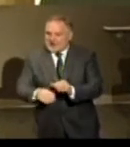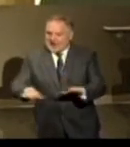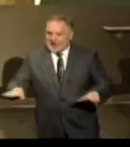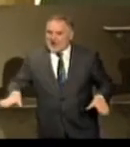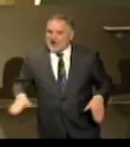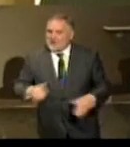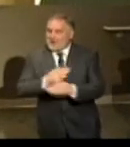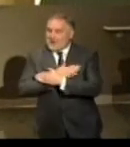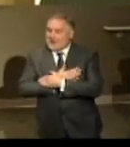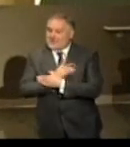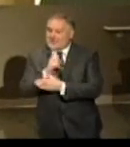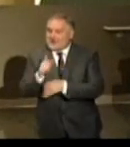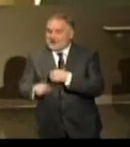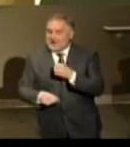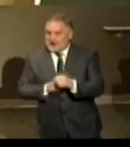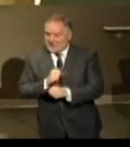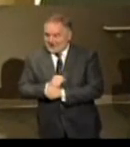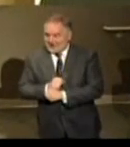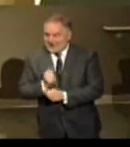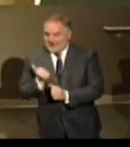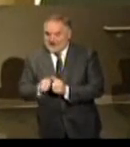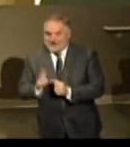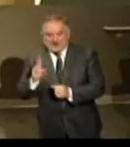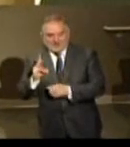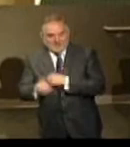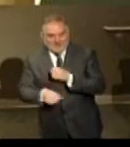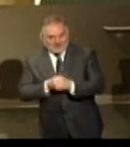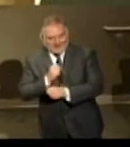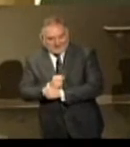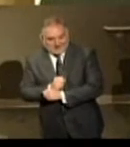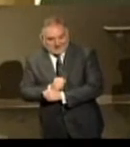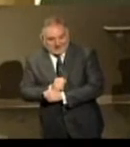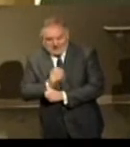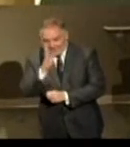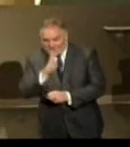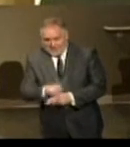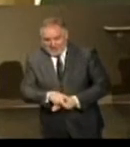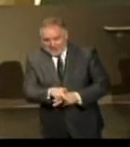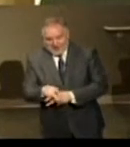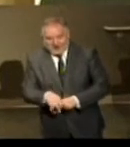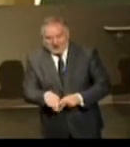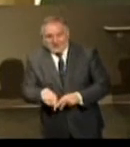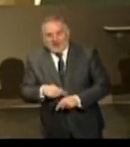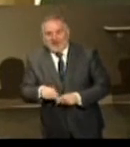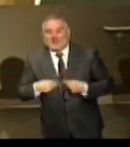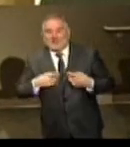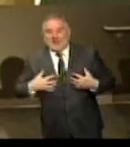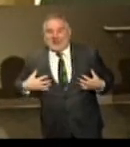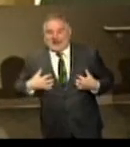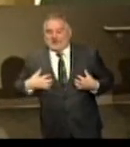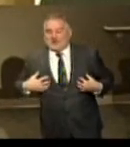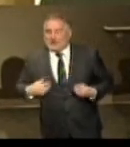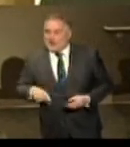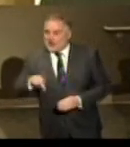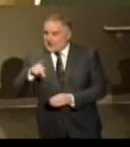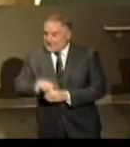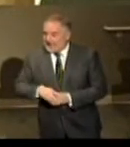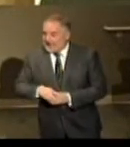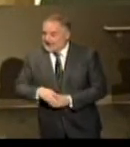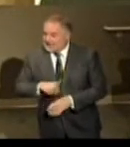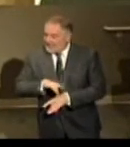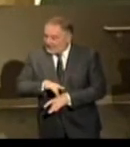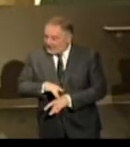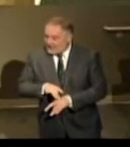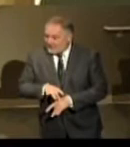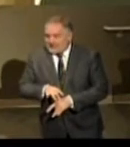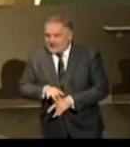occasionally for the good? So God cared enough about animal life and plant life and earth life to let us